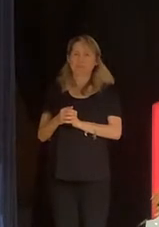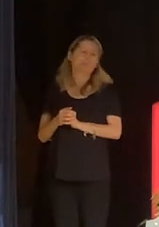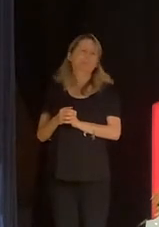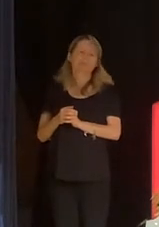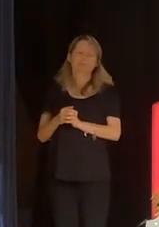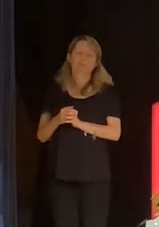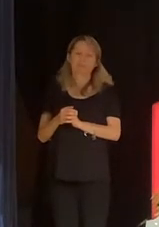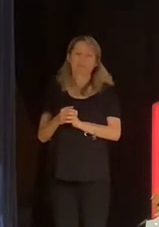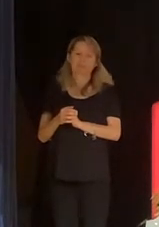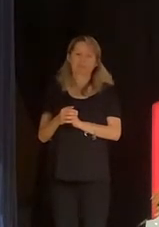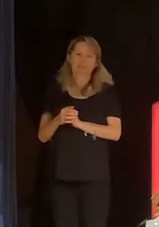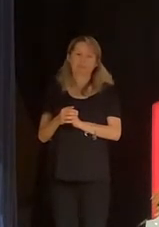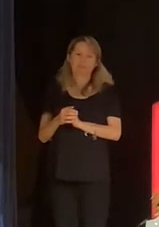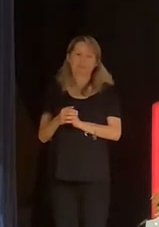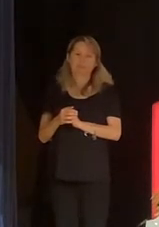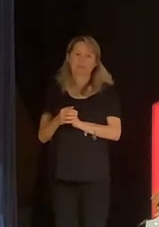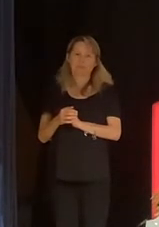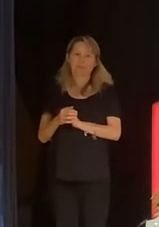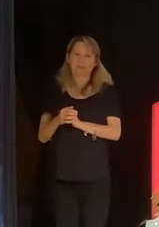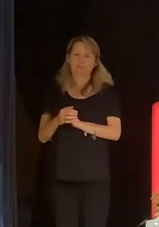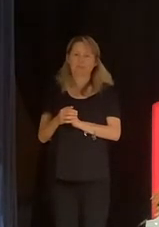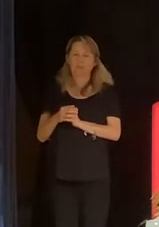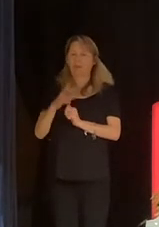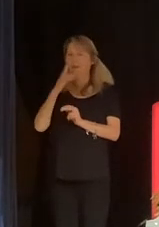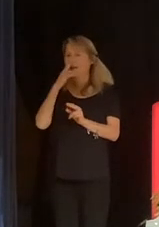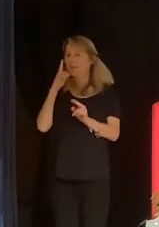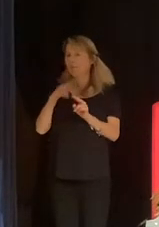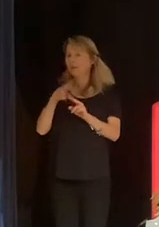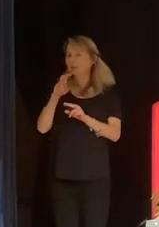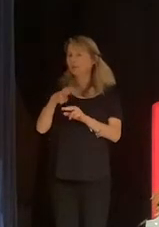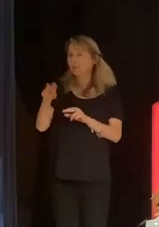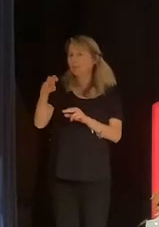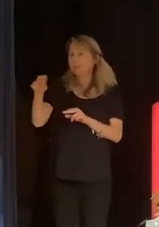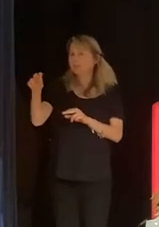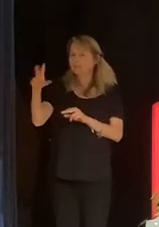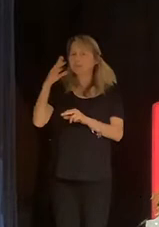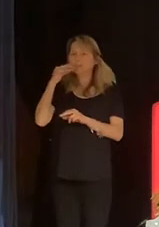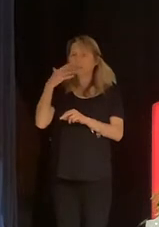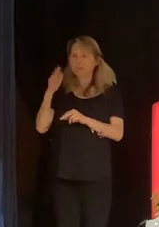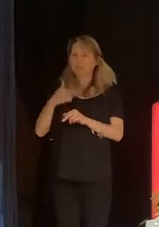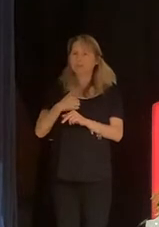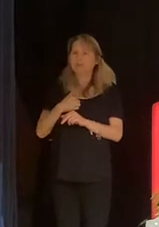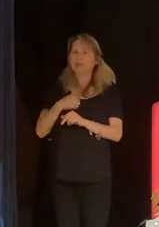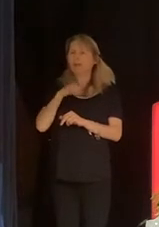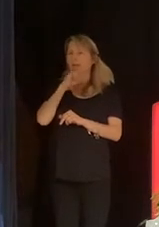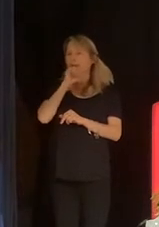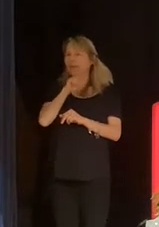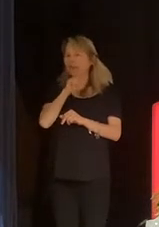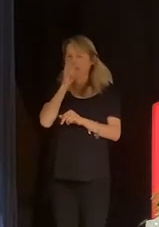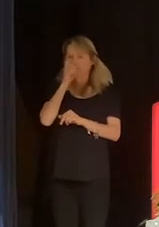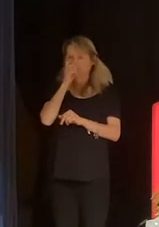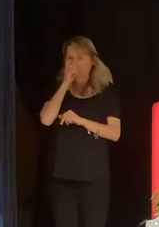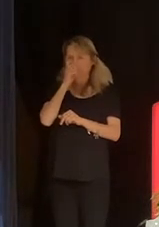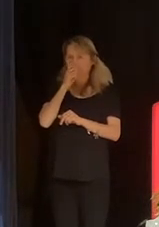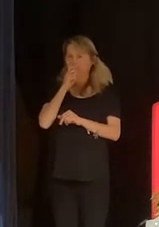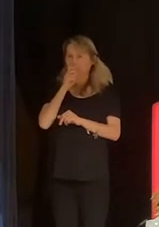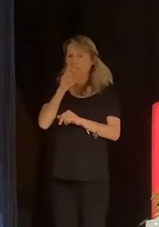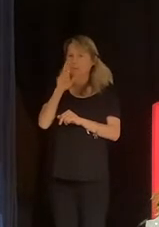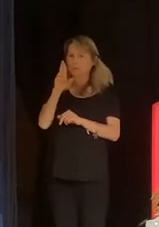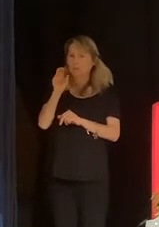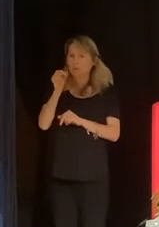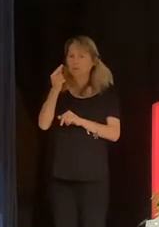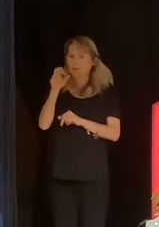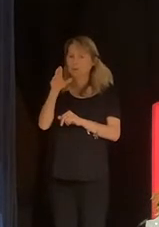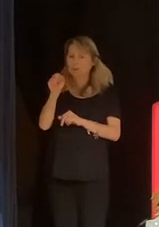We have really fun field trips over the years at Drewry. I love going to the Rogers